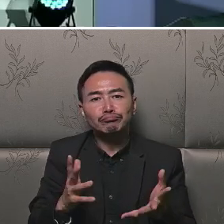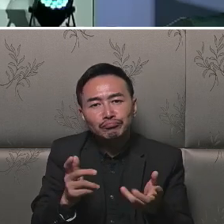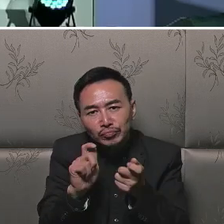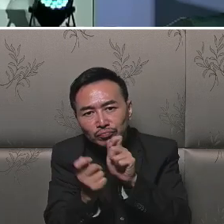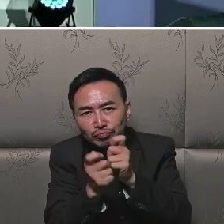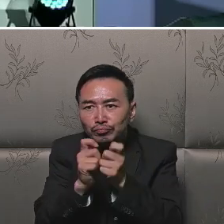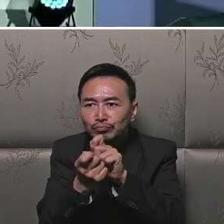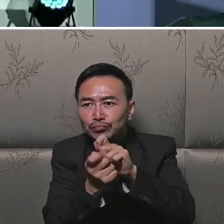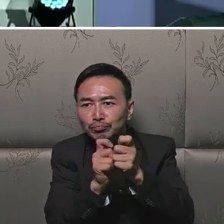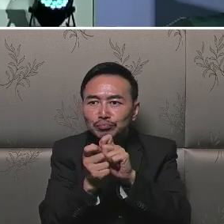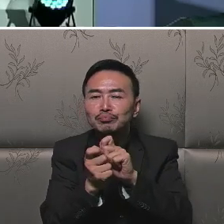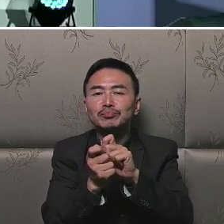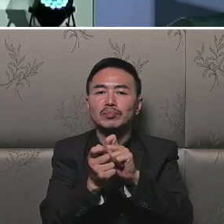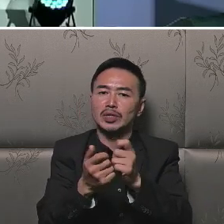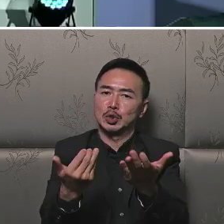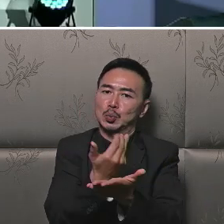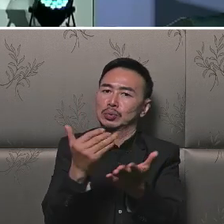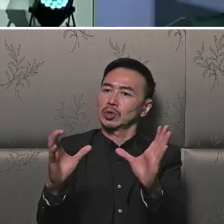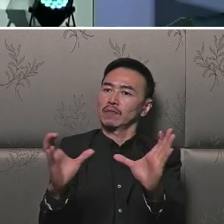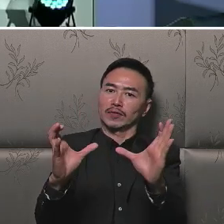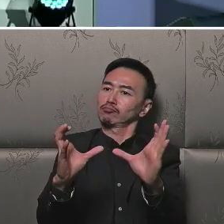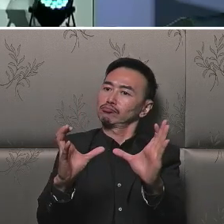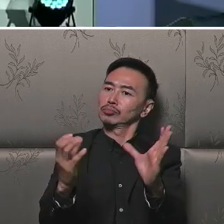There's another question? Sure, go ahead.